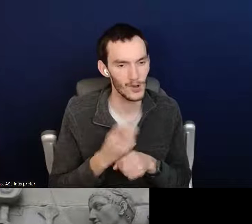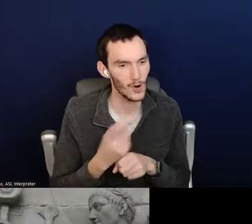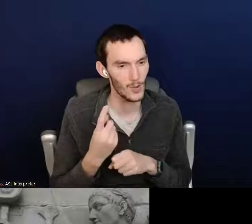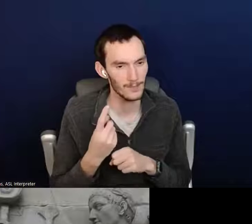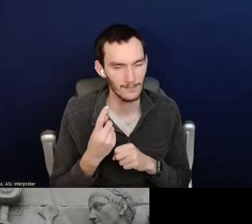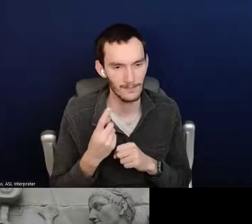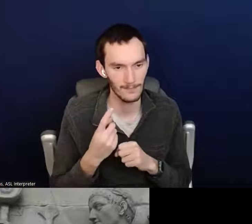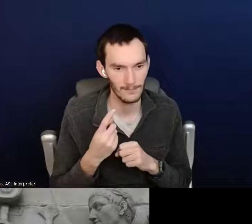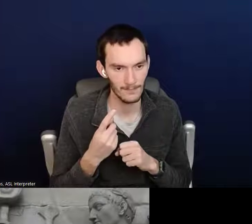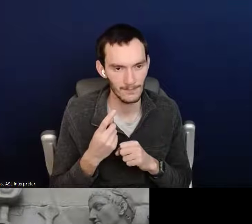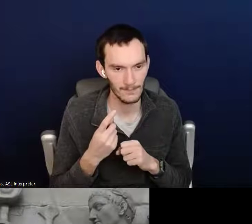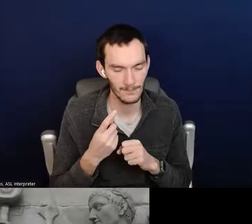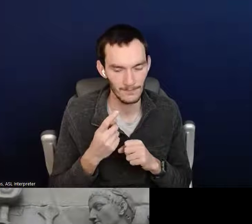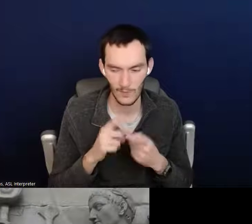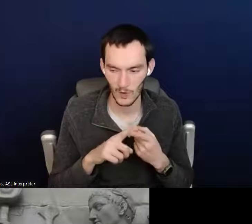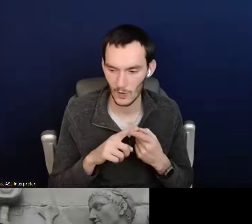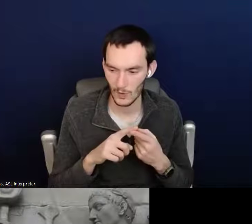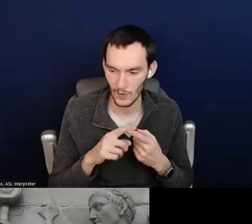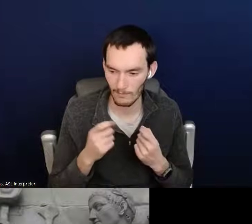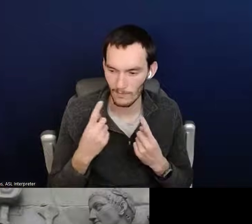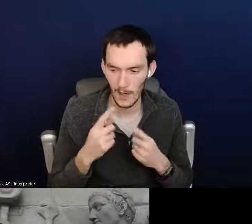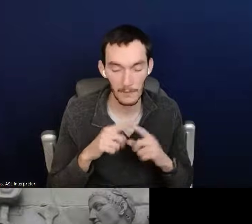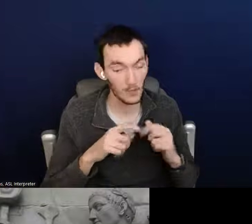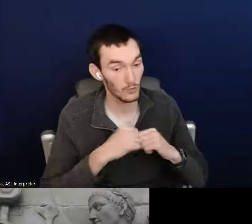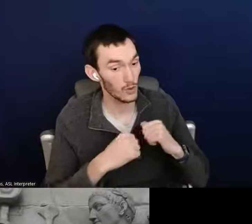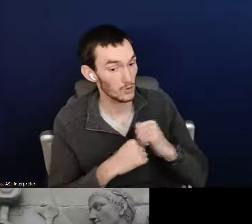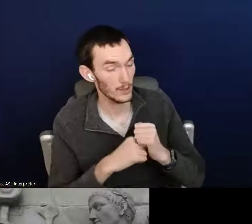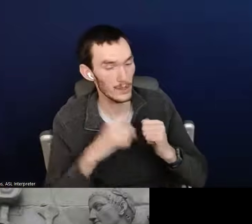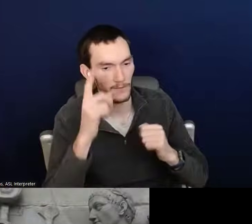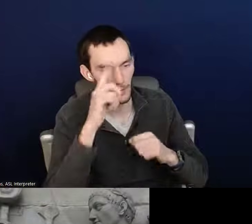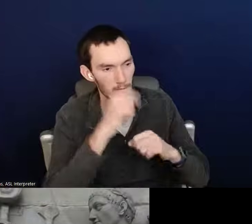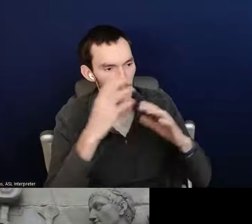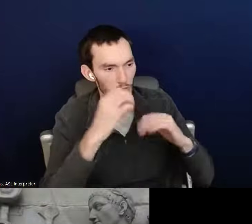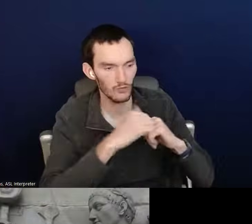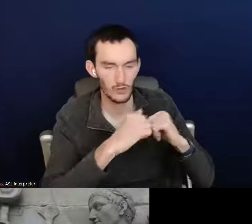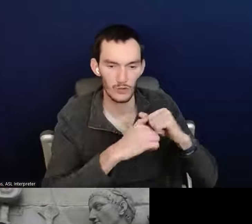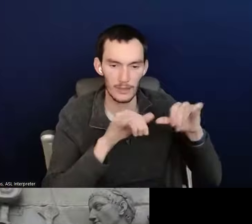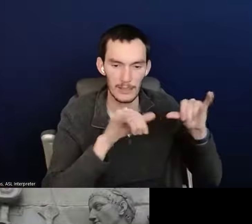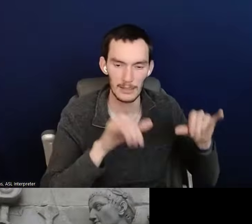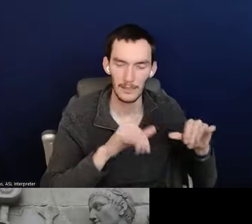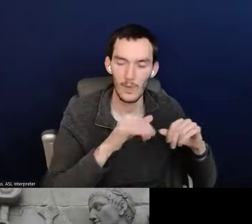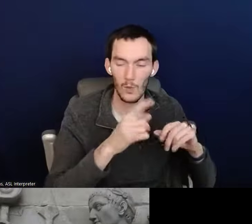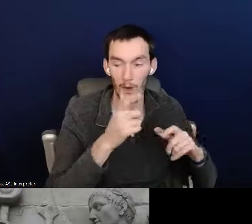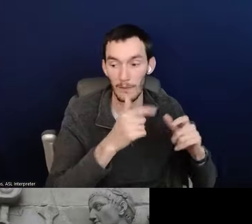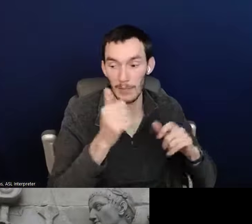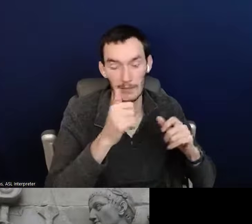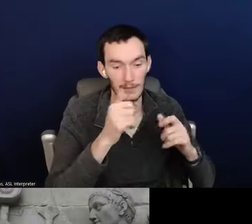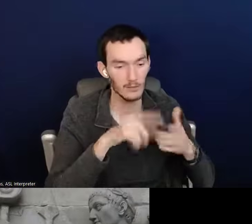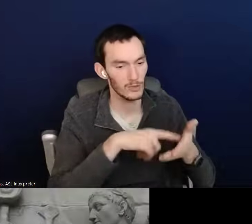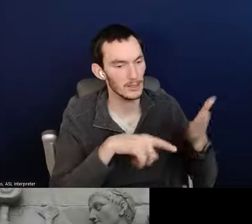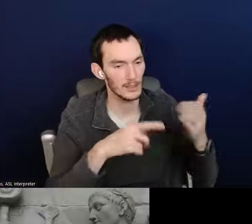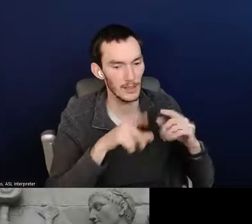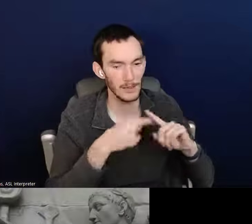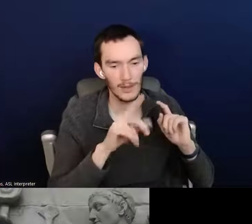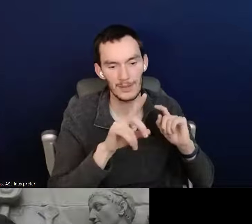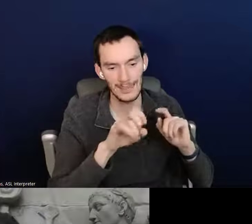kind of get to. But structurally, if you think of it in terms of systems, the systems, one of the biggest critiques we have with decolonization